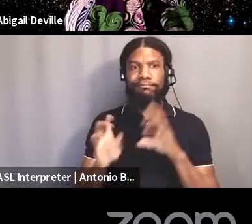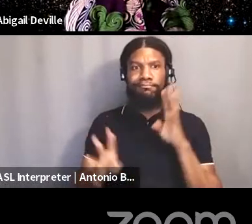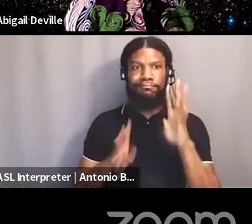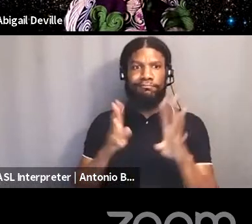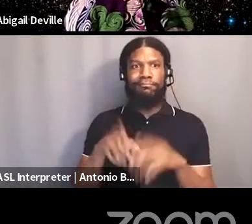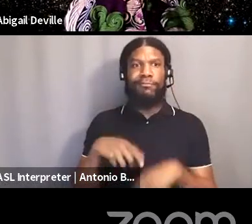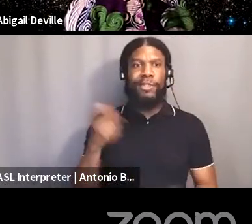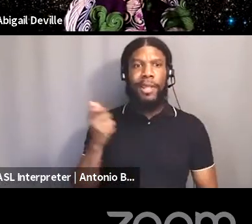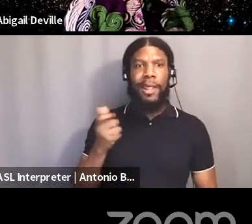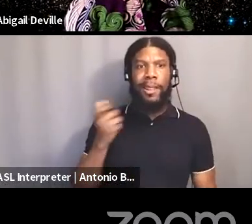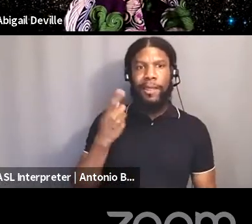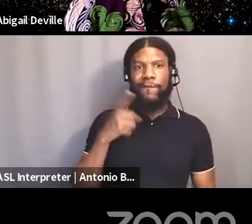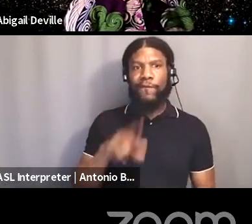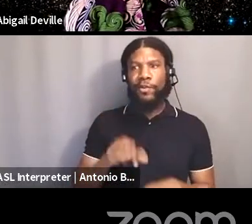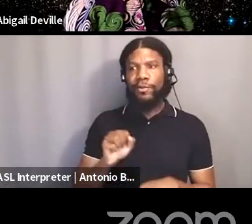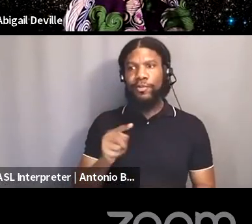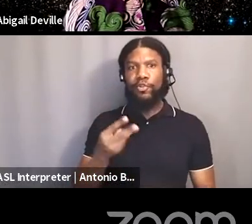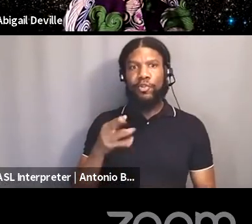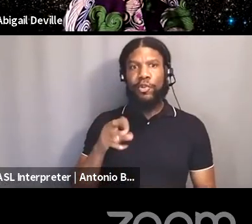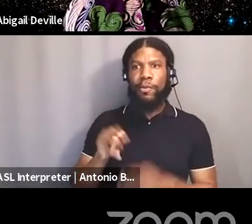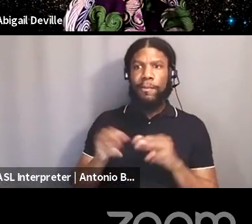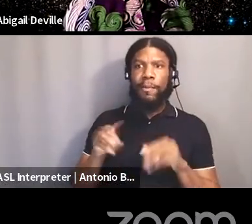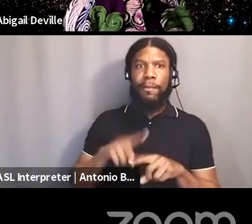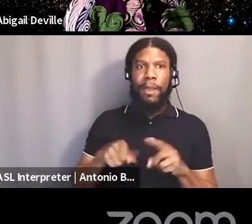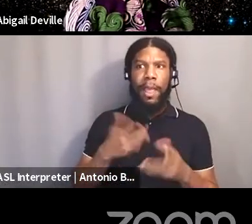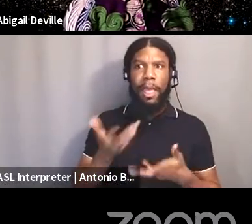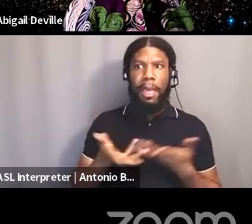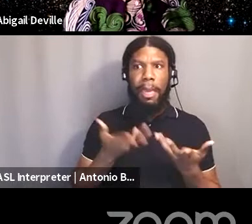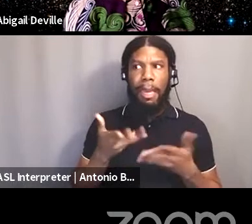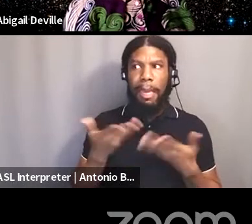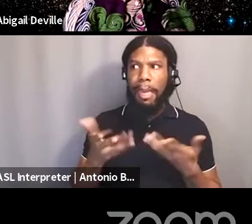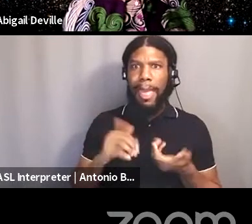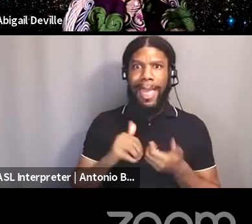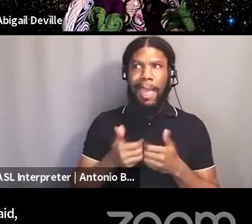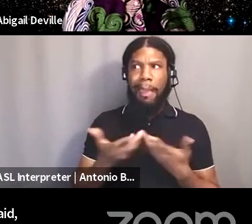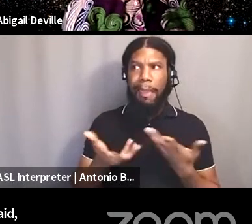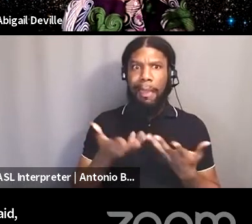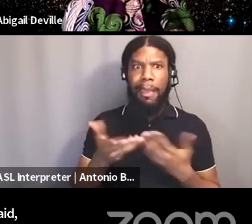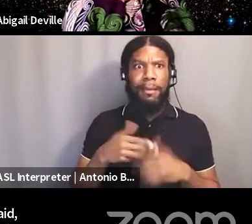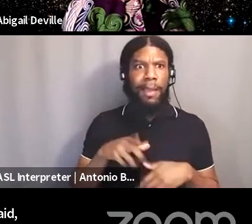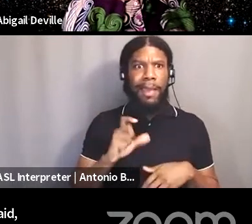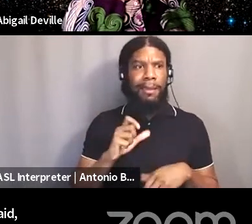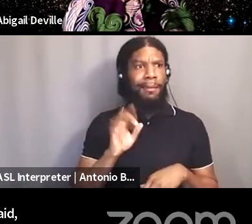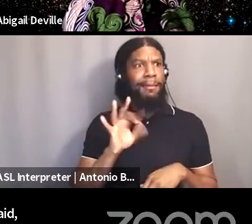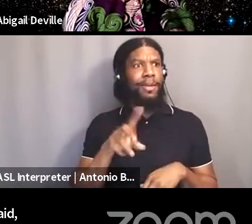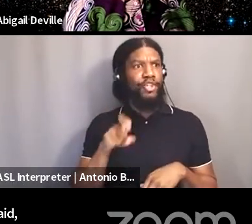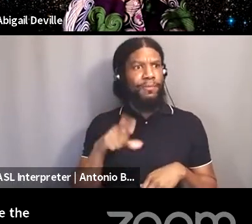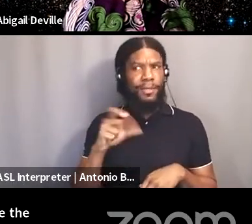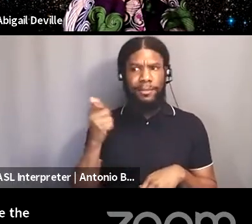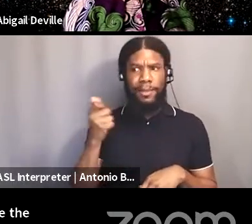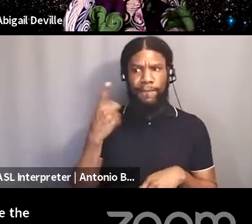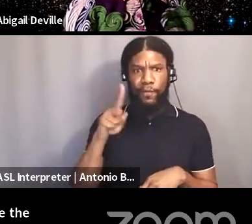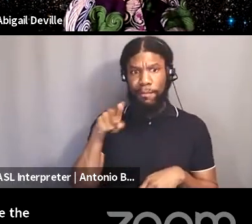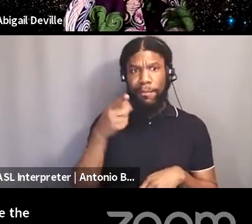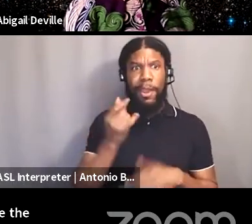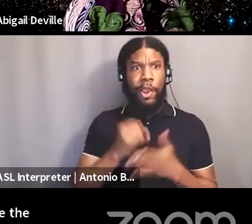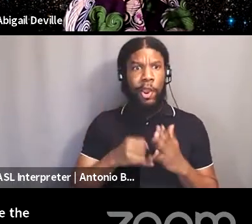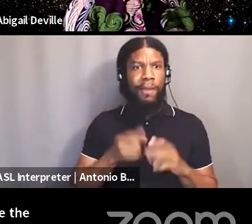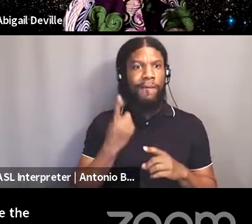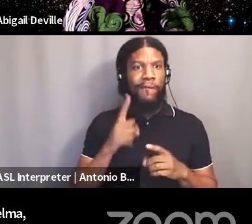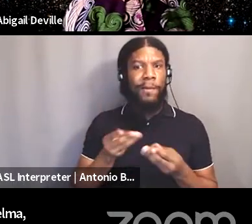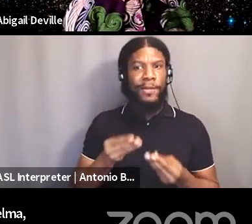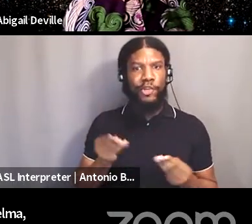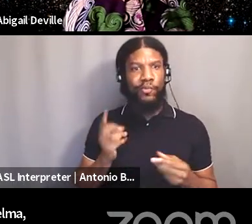and I didn't know how I was going to, and I was like, there should be a scholarship for Black artists. And it was more for like materials or